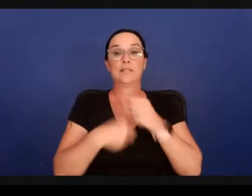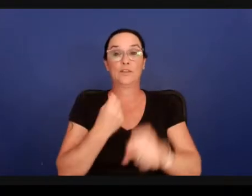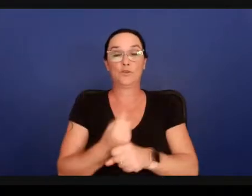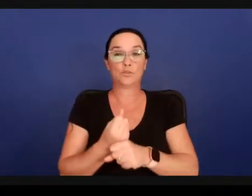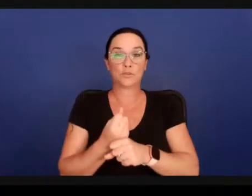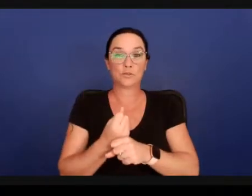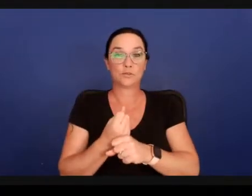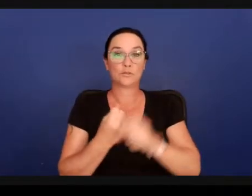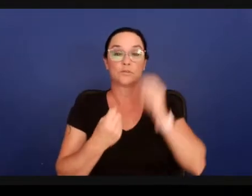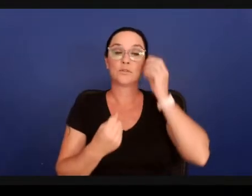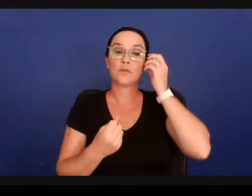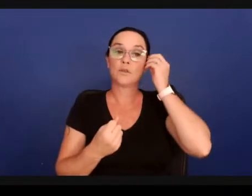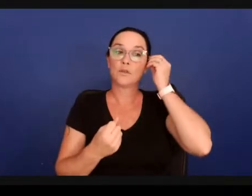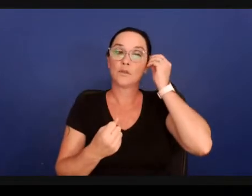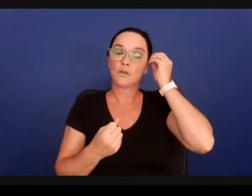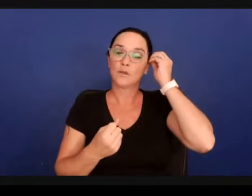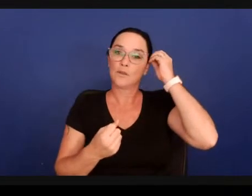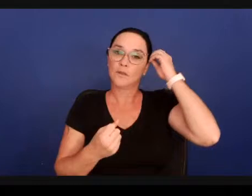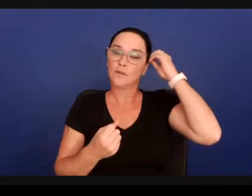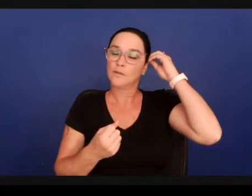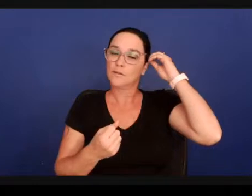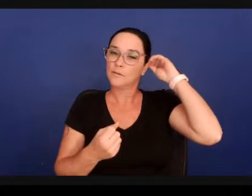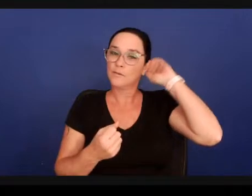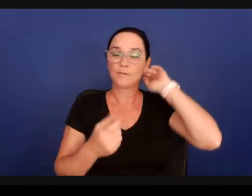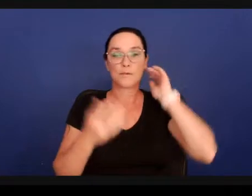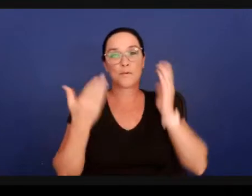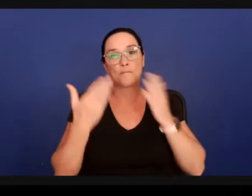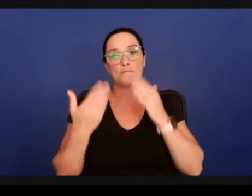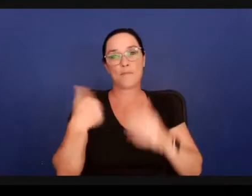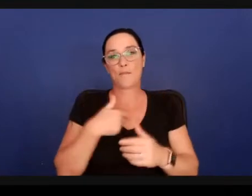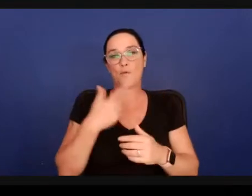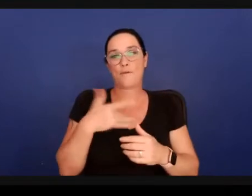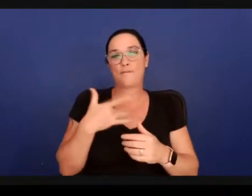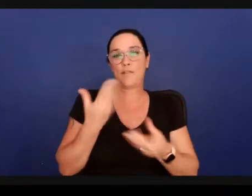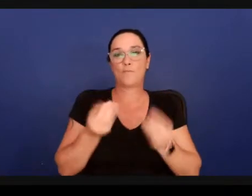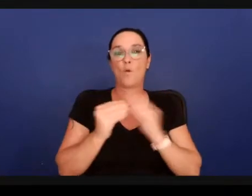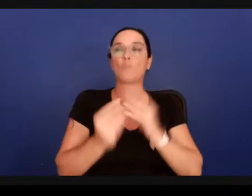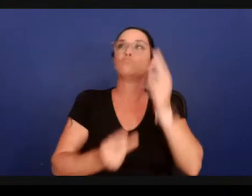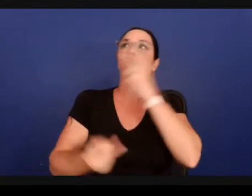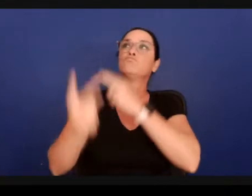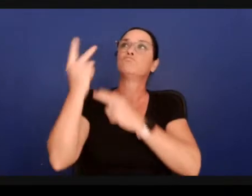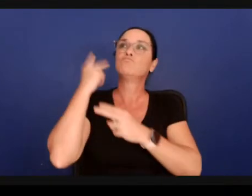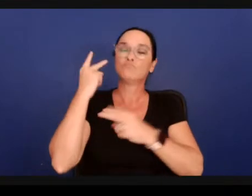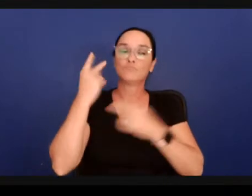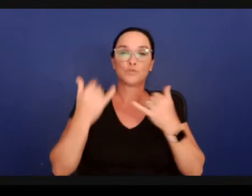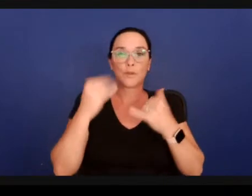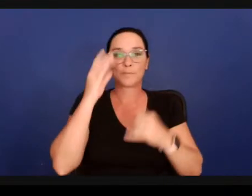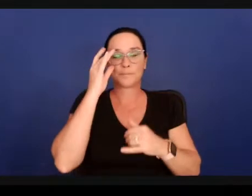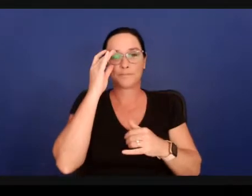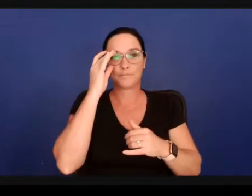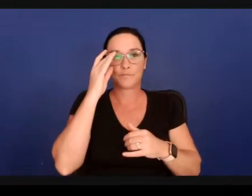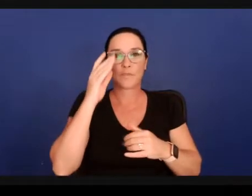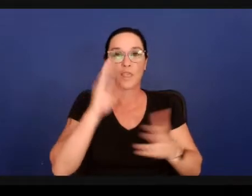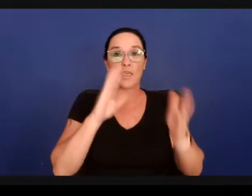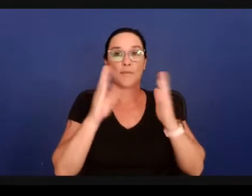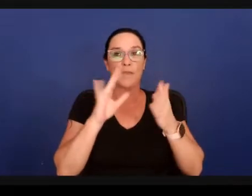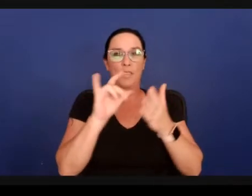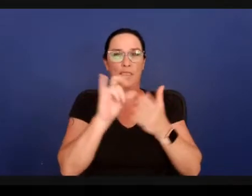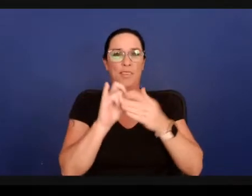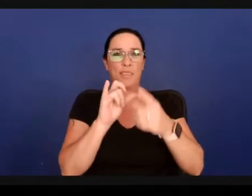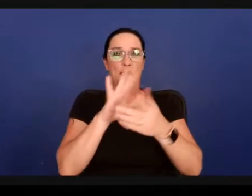little more retrospective today here, and compare this big signal right in the middle is